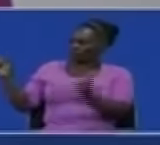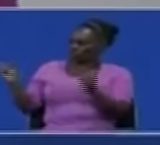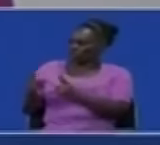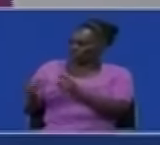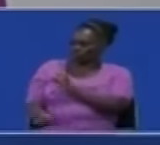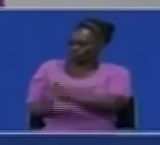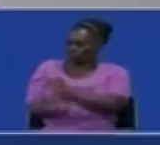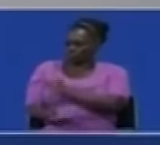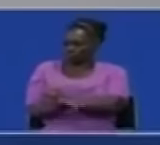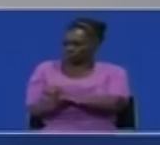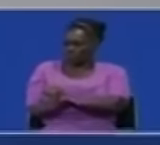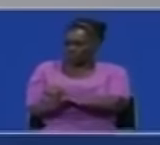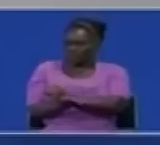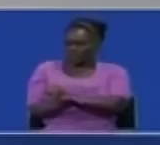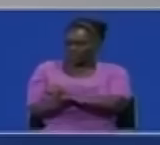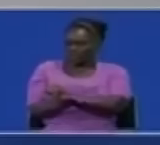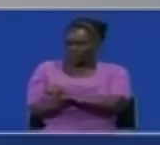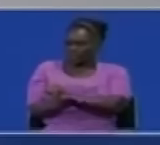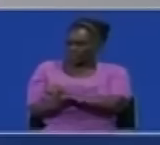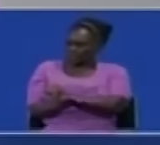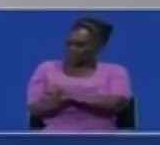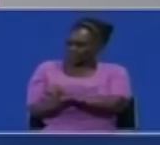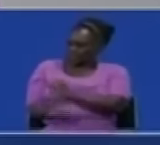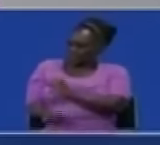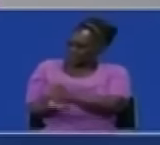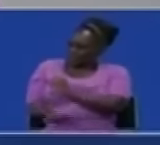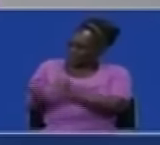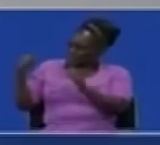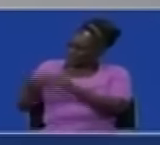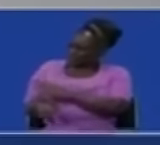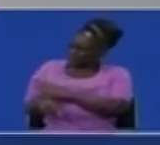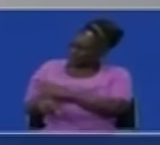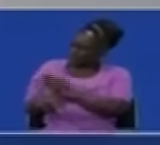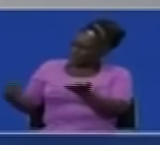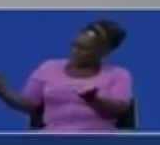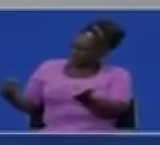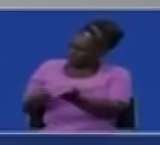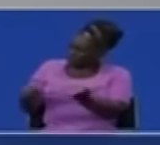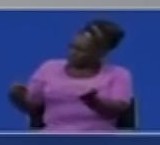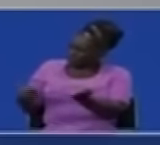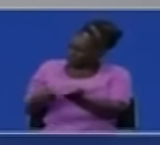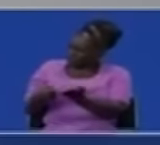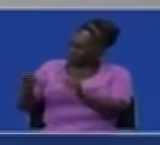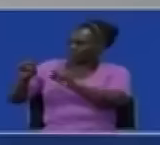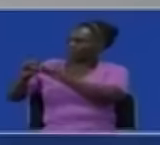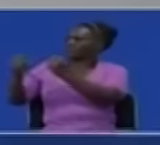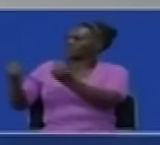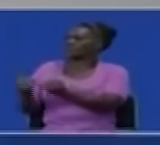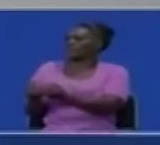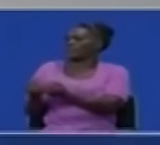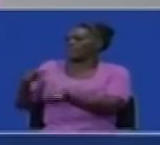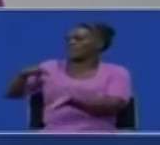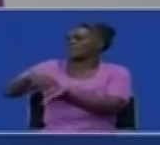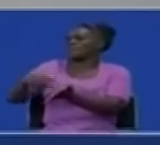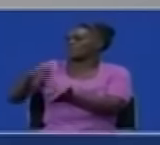on screen to just, you know, explain this. Explain to us Kenya's electronic electoral system. What is